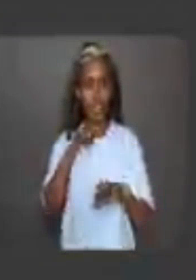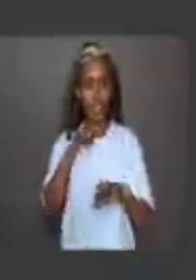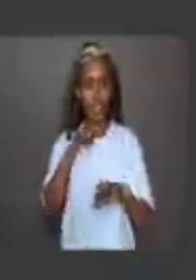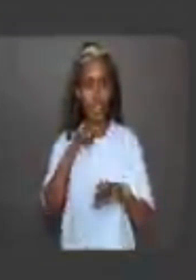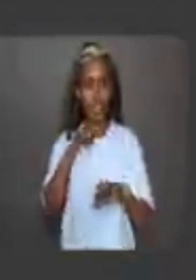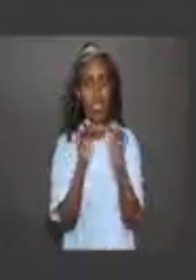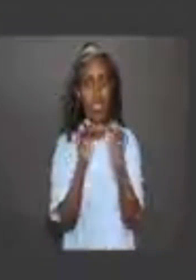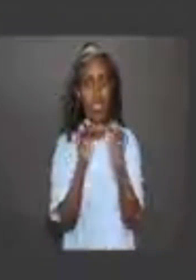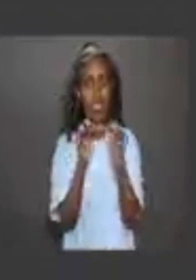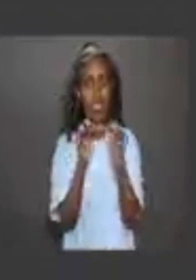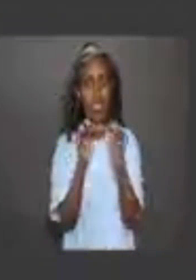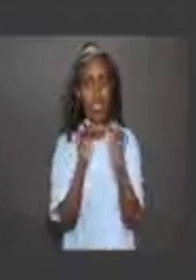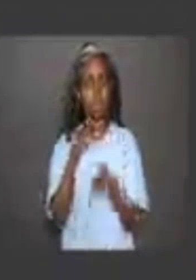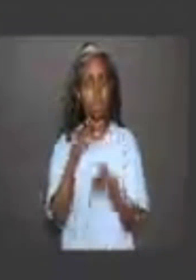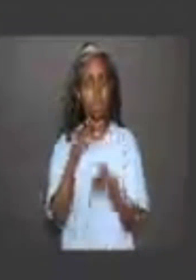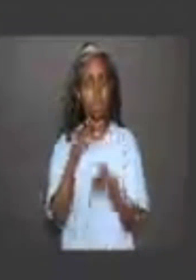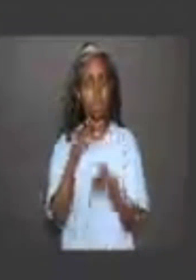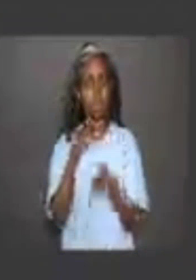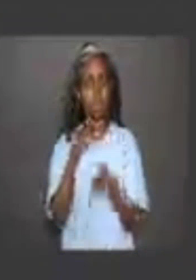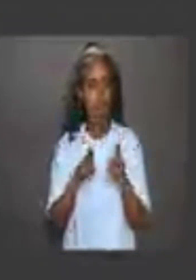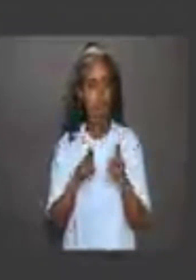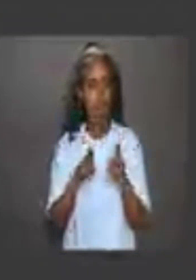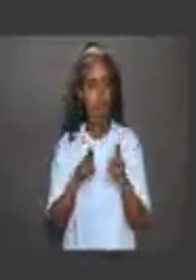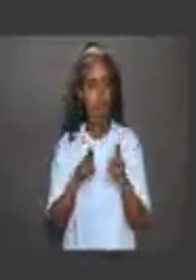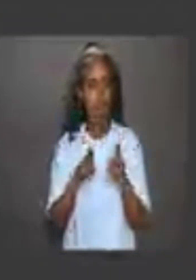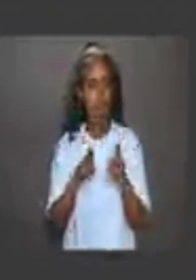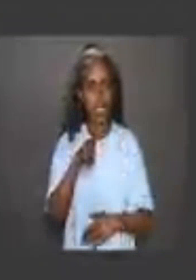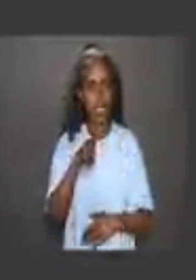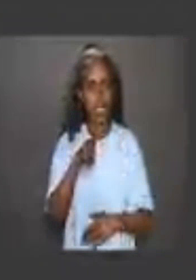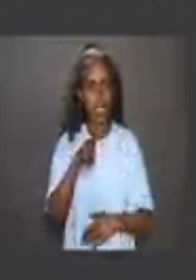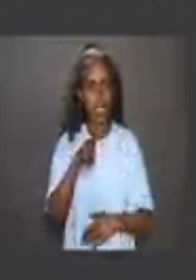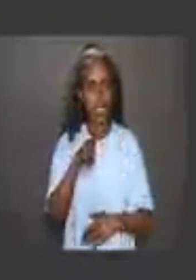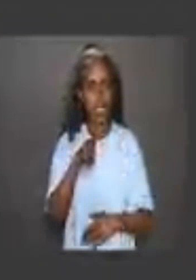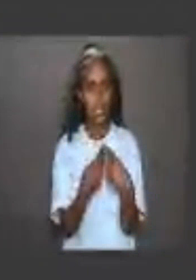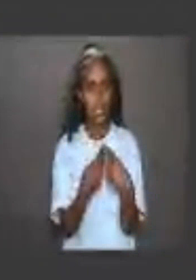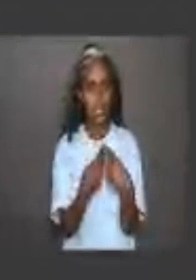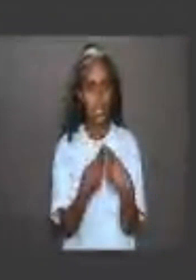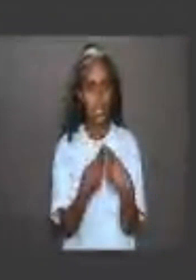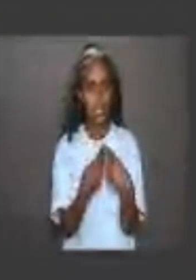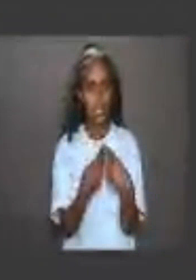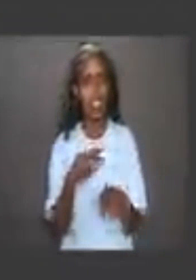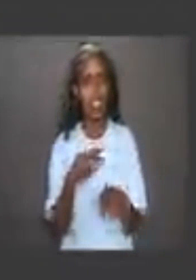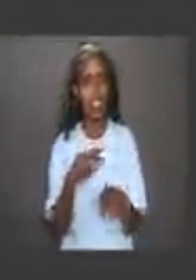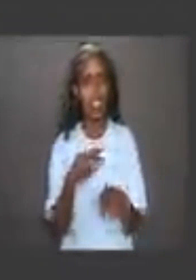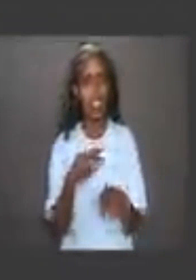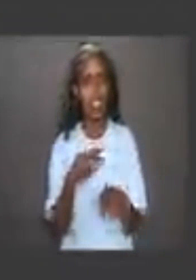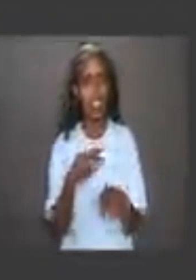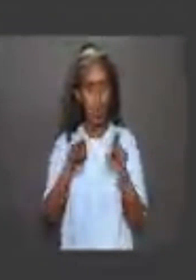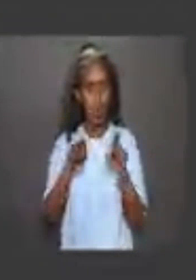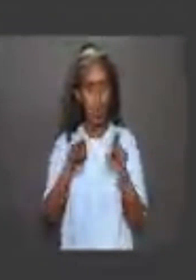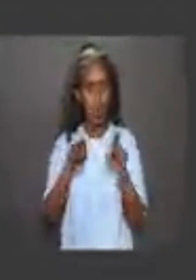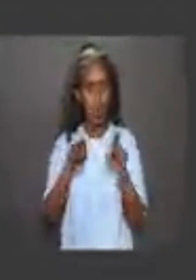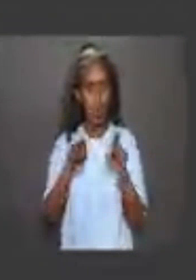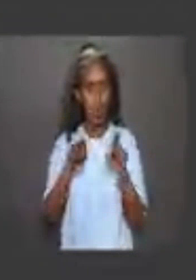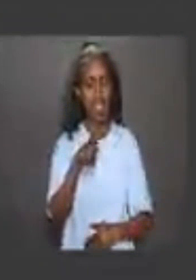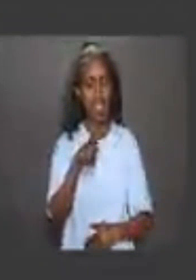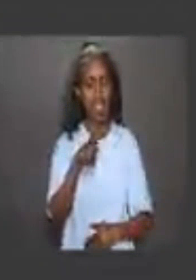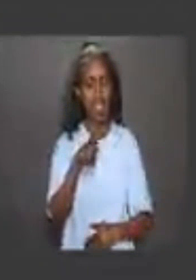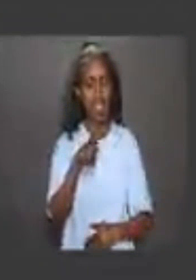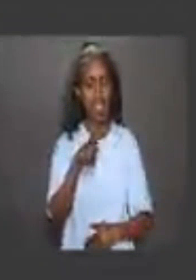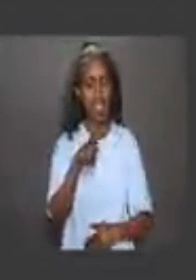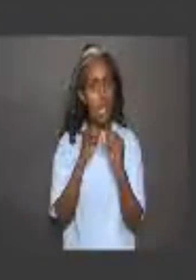equals d of x times q of x plus